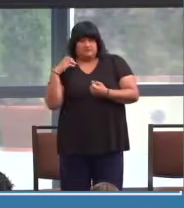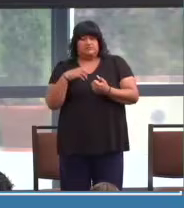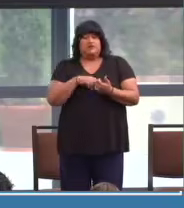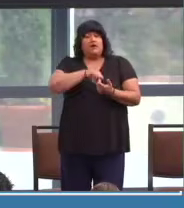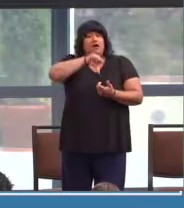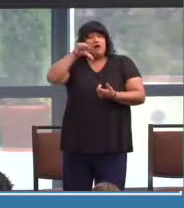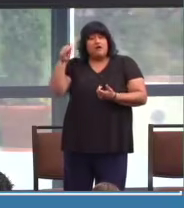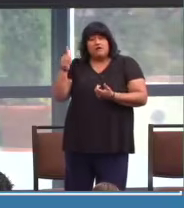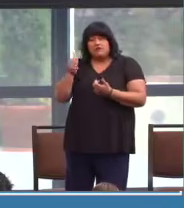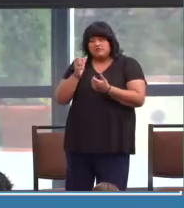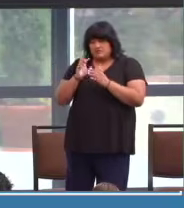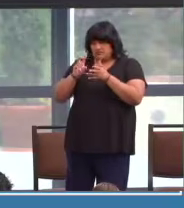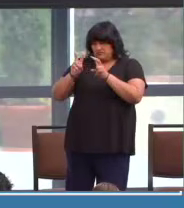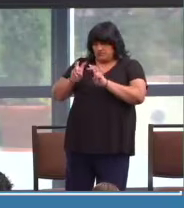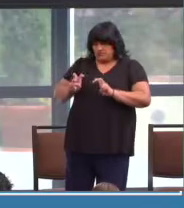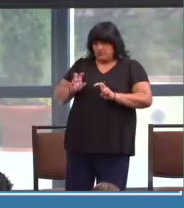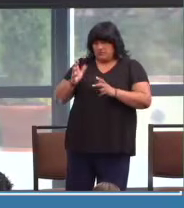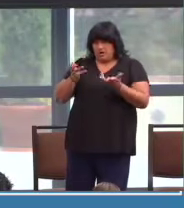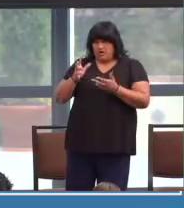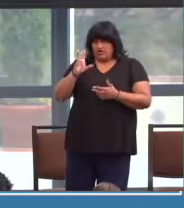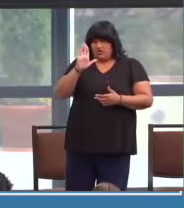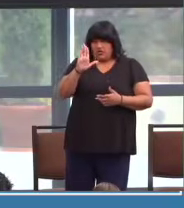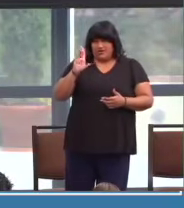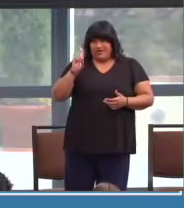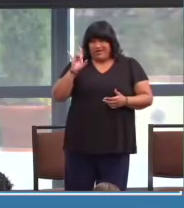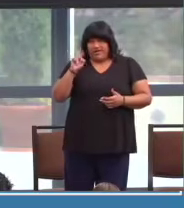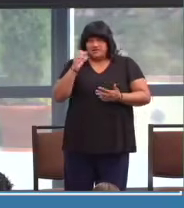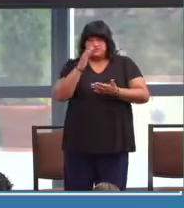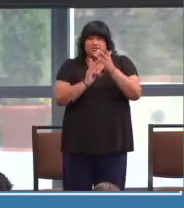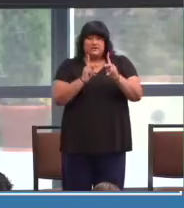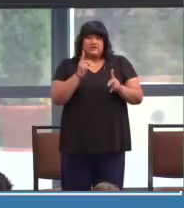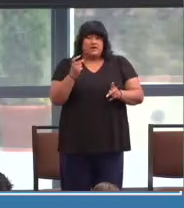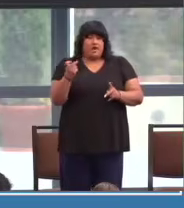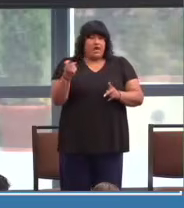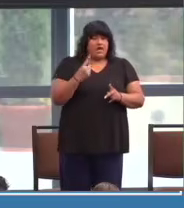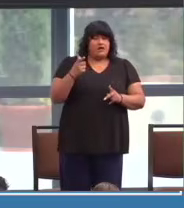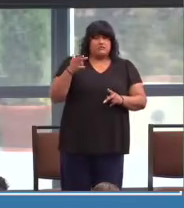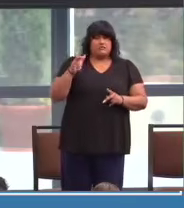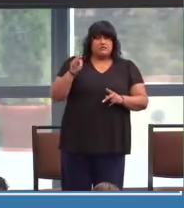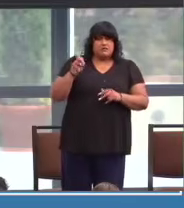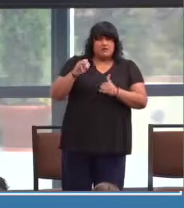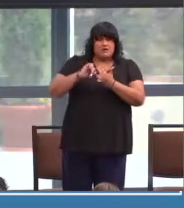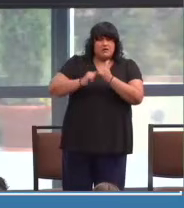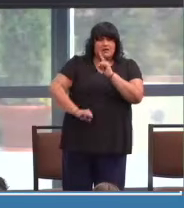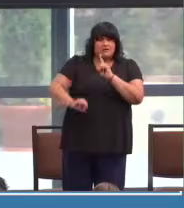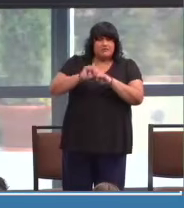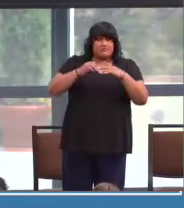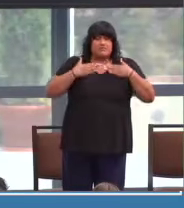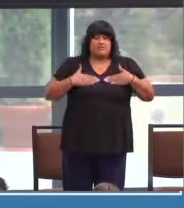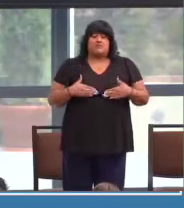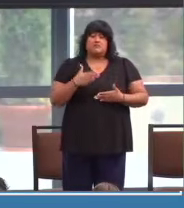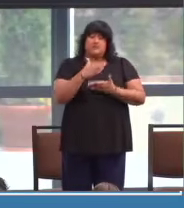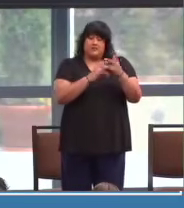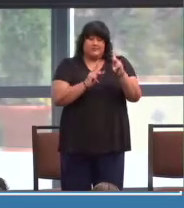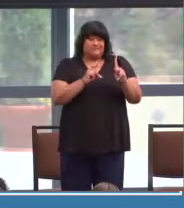your diet. You know, someone asked earlier about gluten in the diet and what that does. Well, we see a lot of people maybe who just have